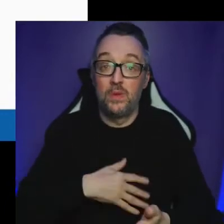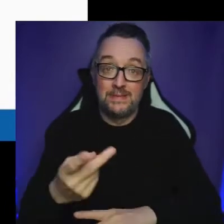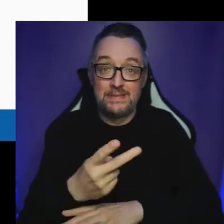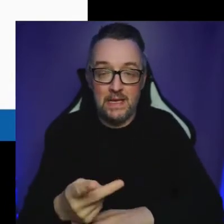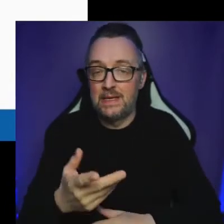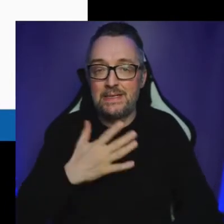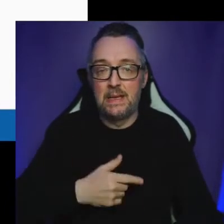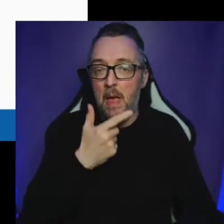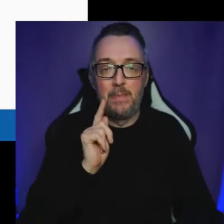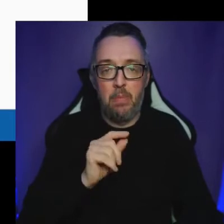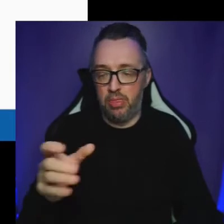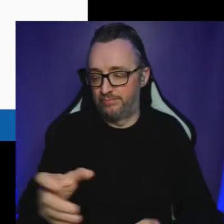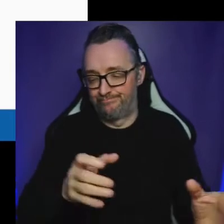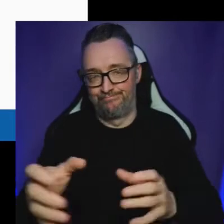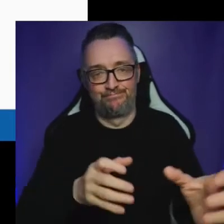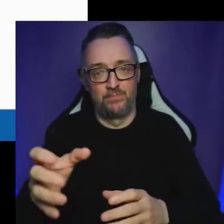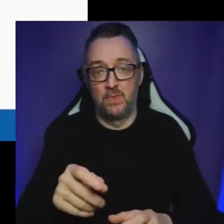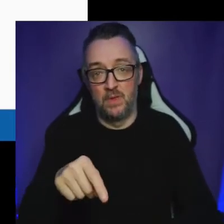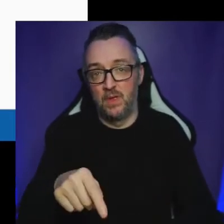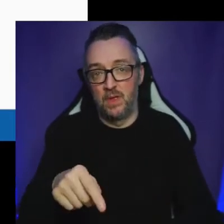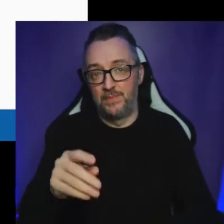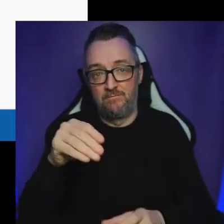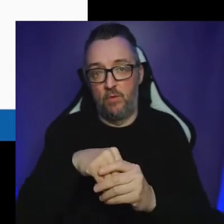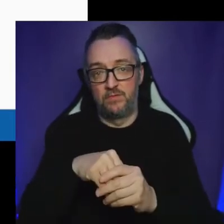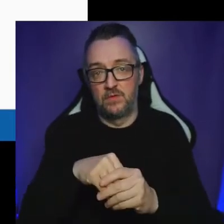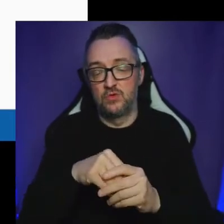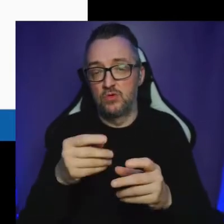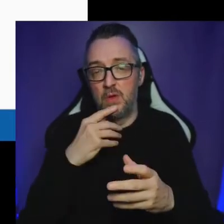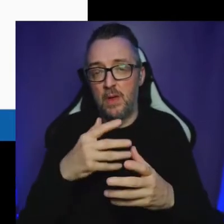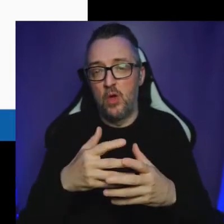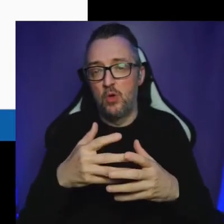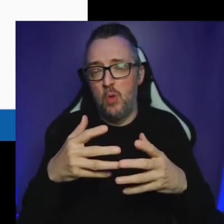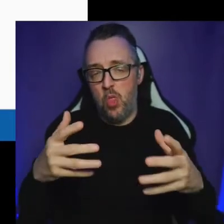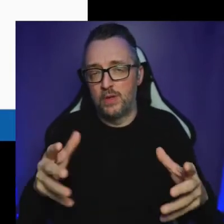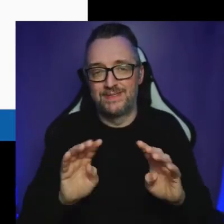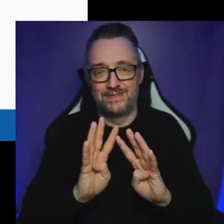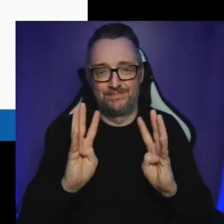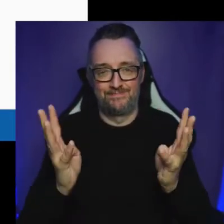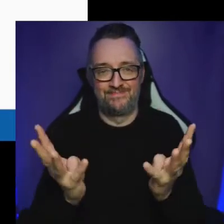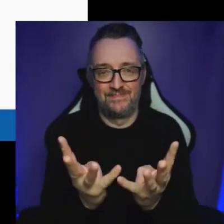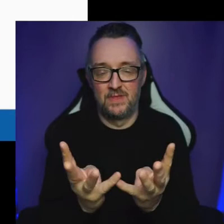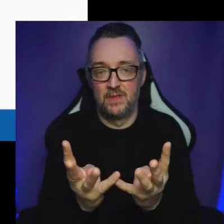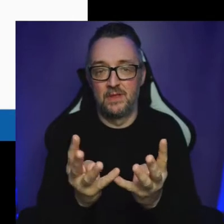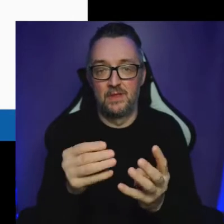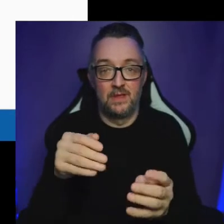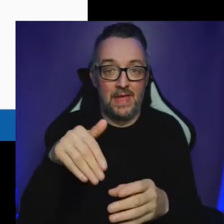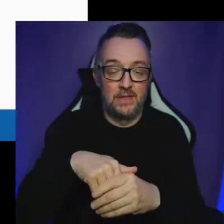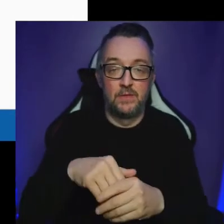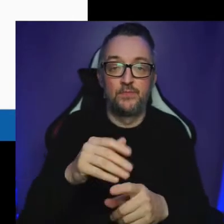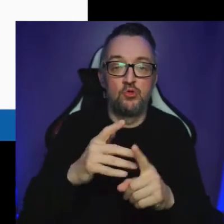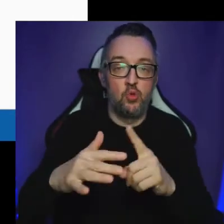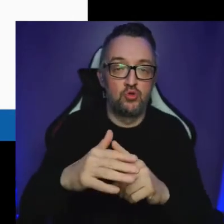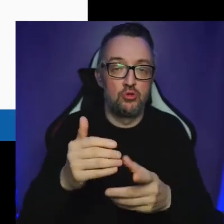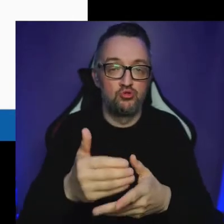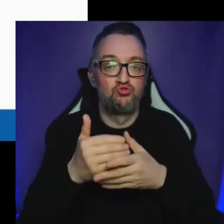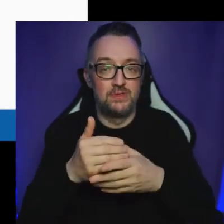that design process. And there's a large user-centered design team with within the Scottish Government, the Social Security